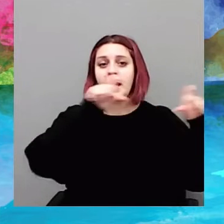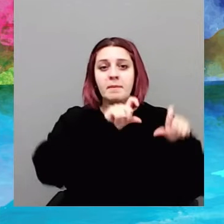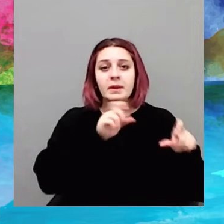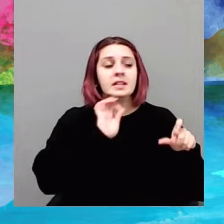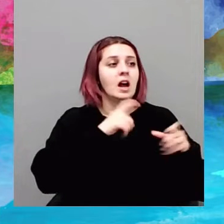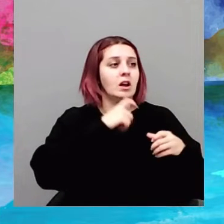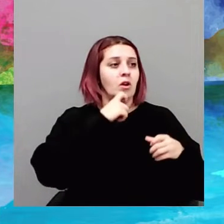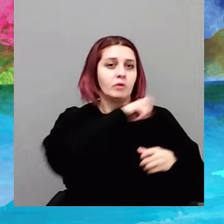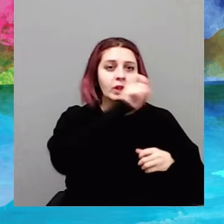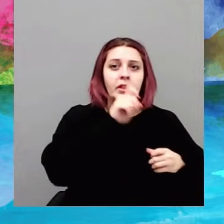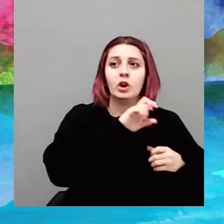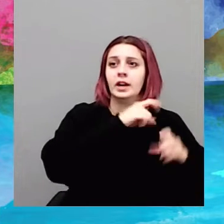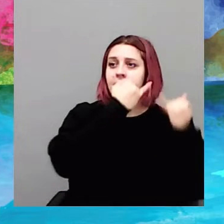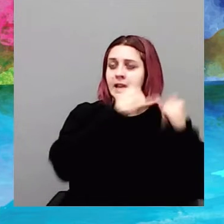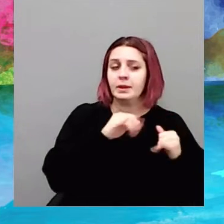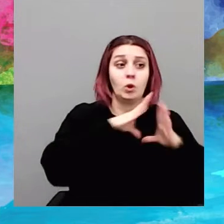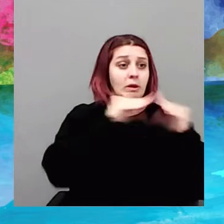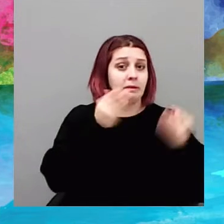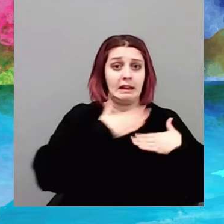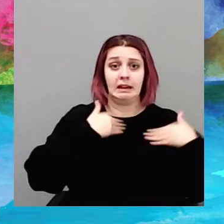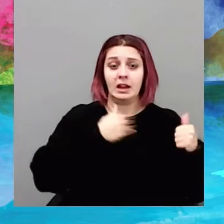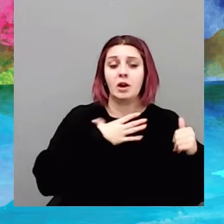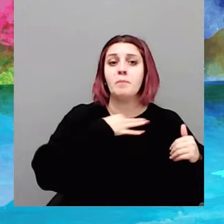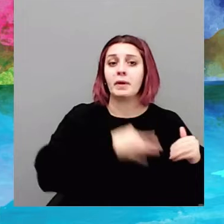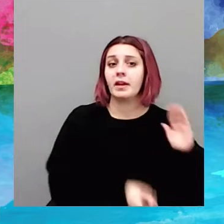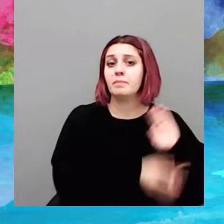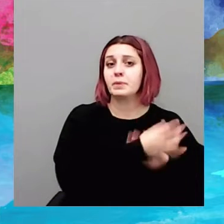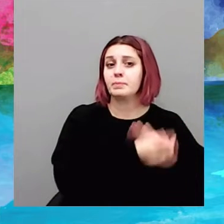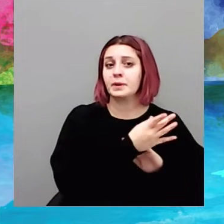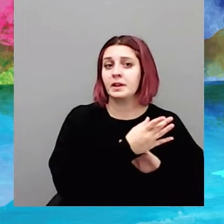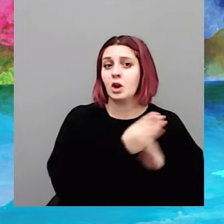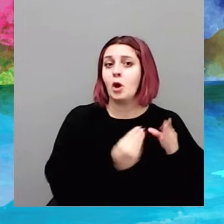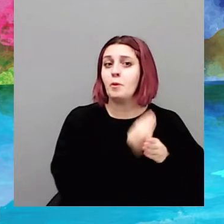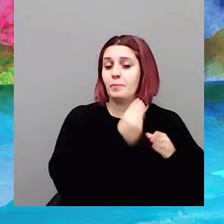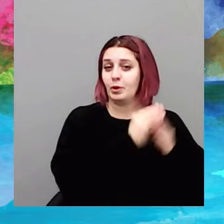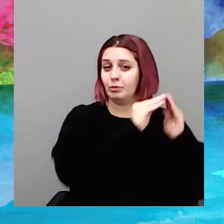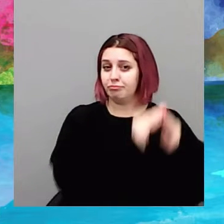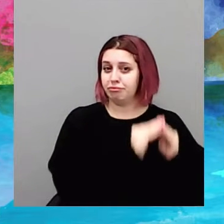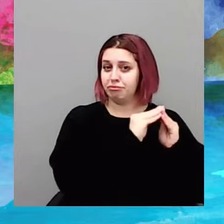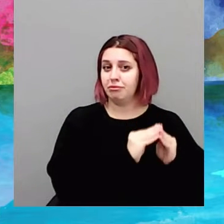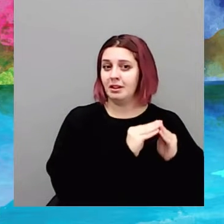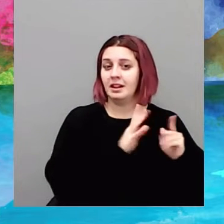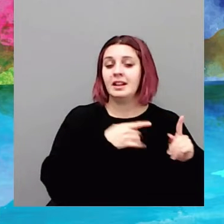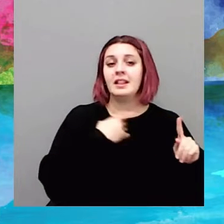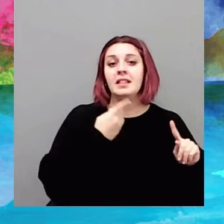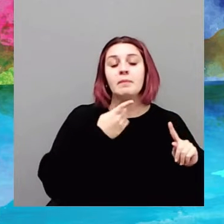We get companies, foundations, universities can generate this type of